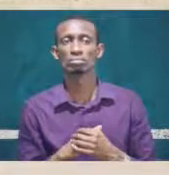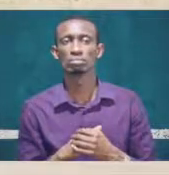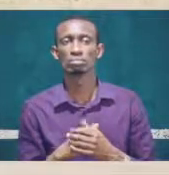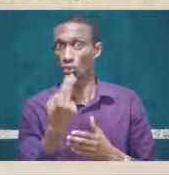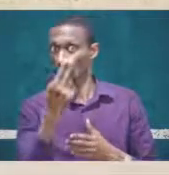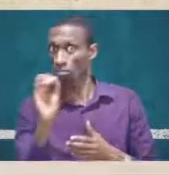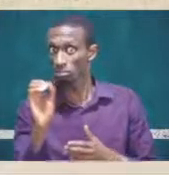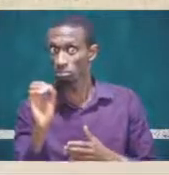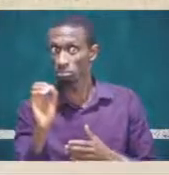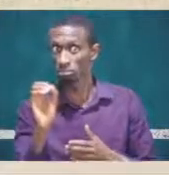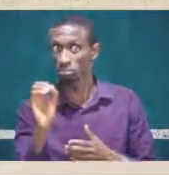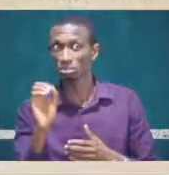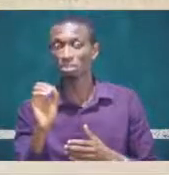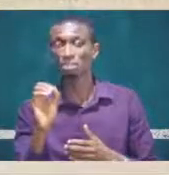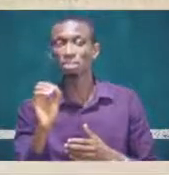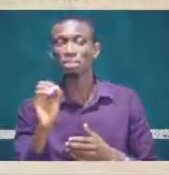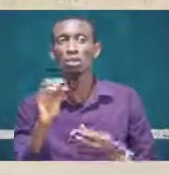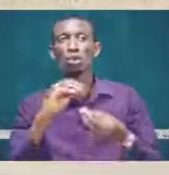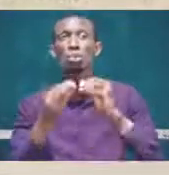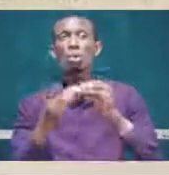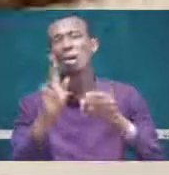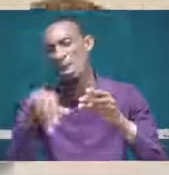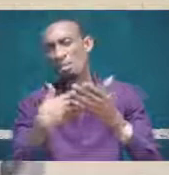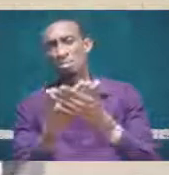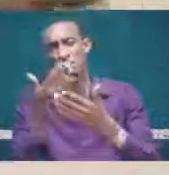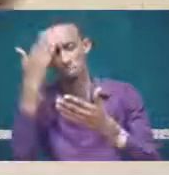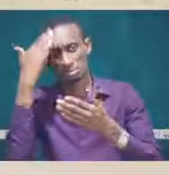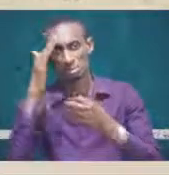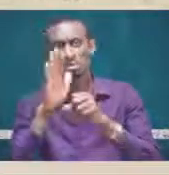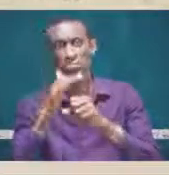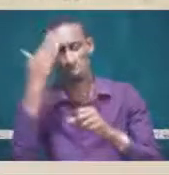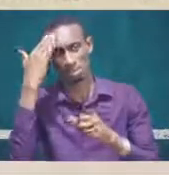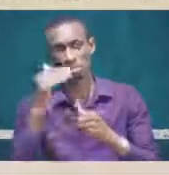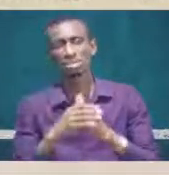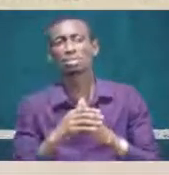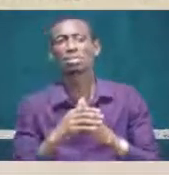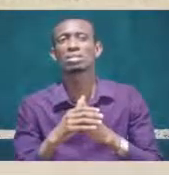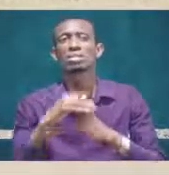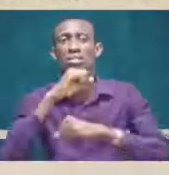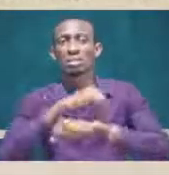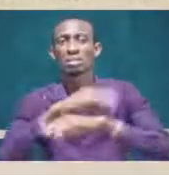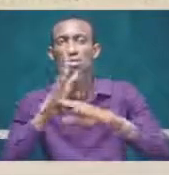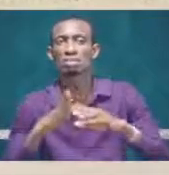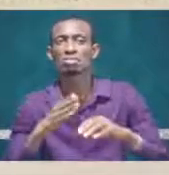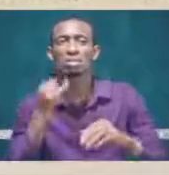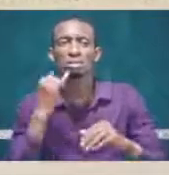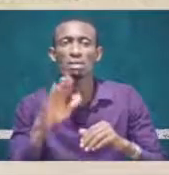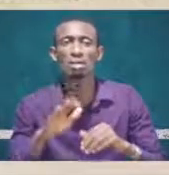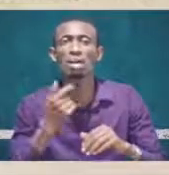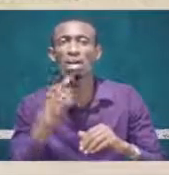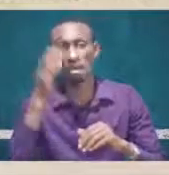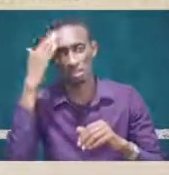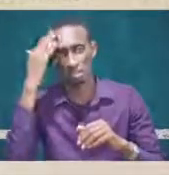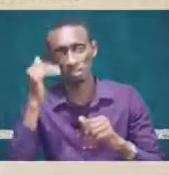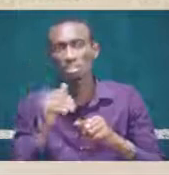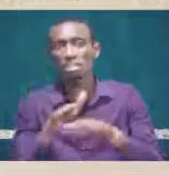20. Common figure that is known by everyone. I think even the nursery ones are going to be told that, when you take that fish and milk and yogurt,